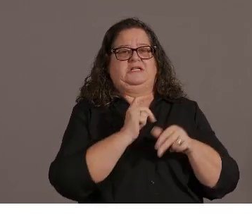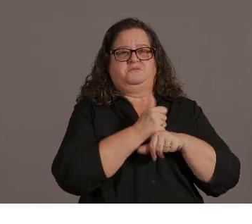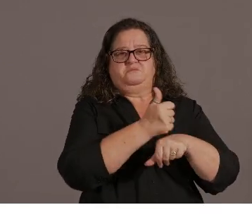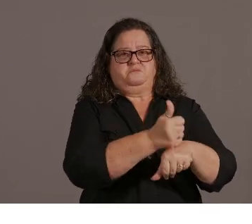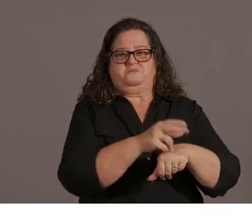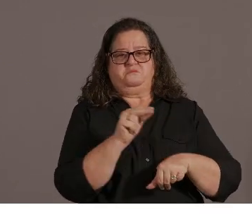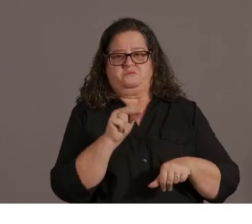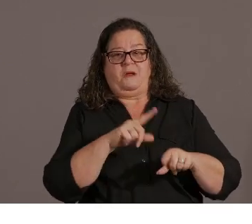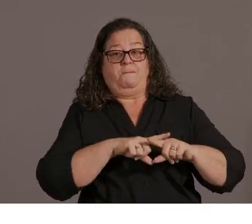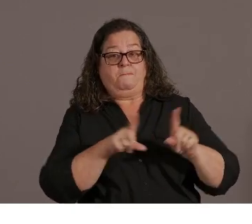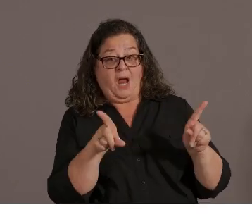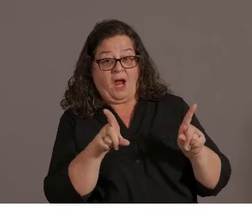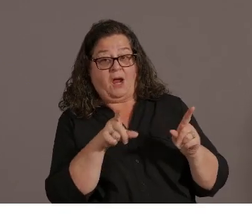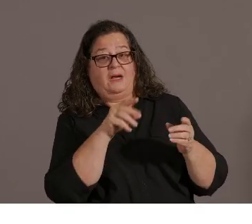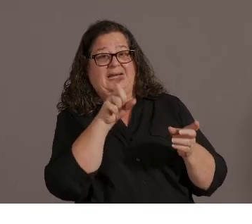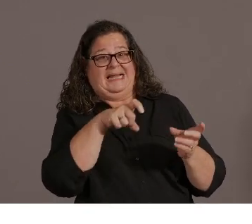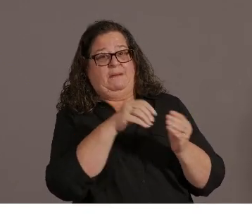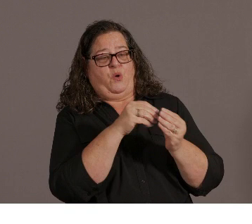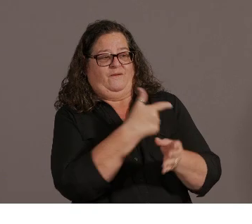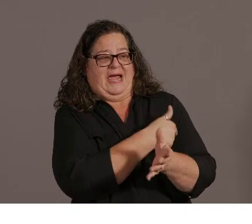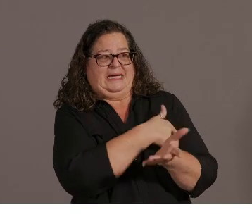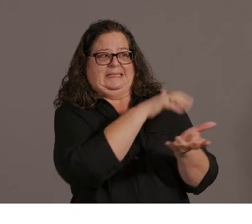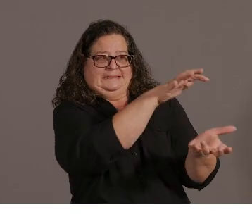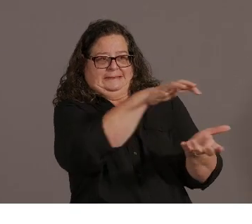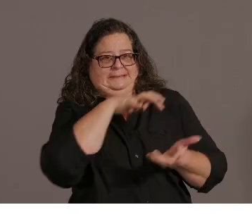sites at the capacity that we had planned.